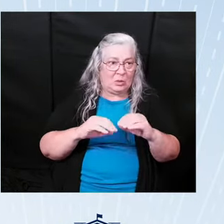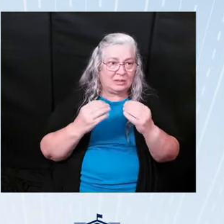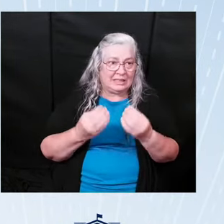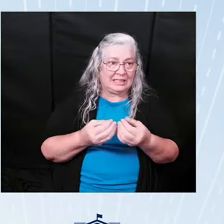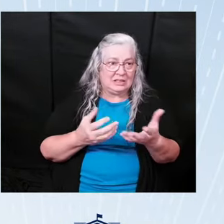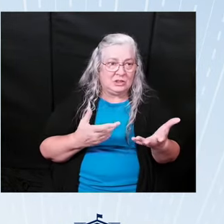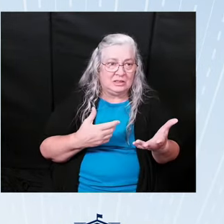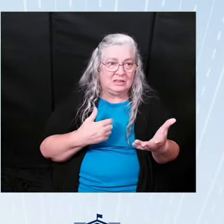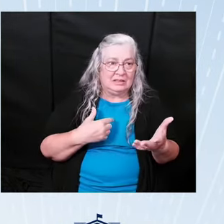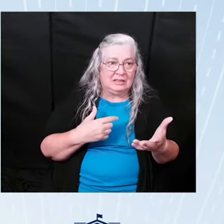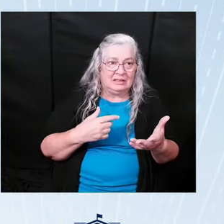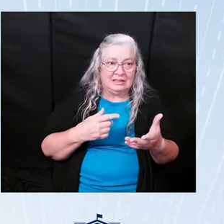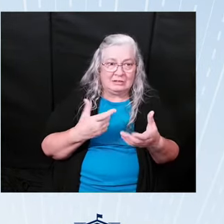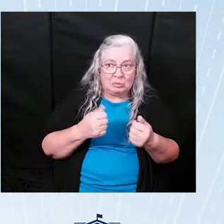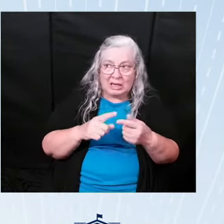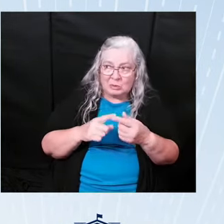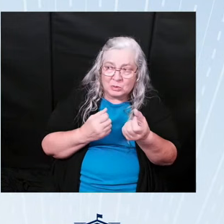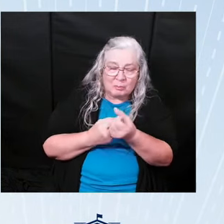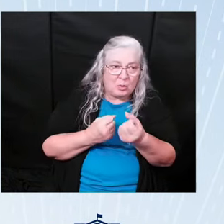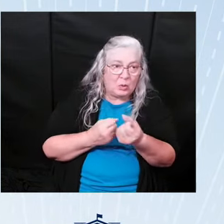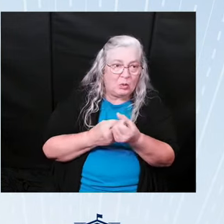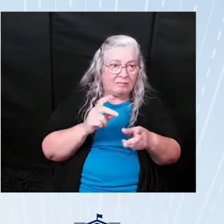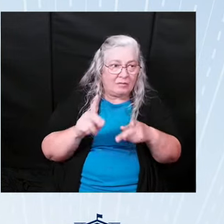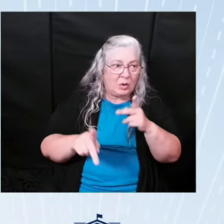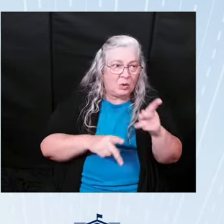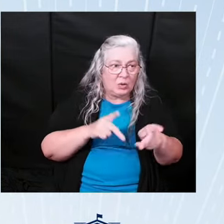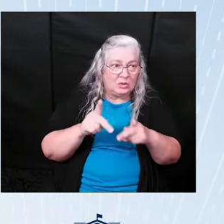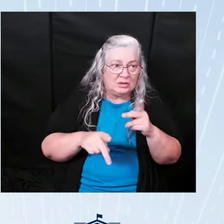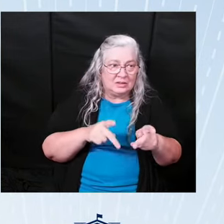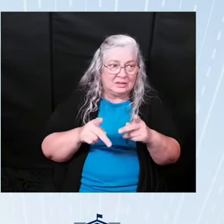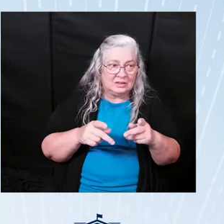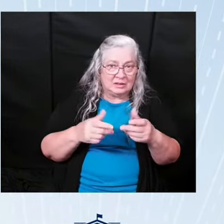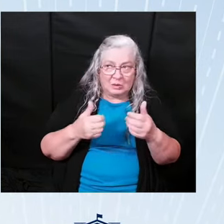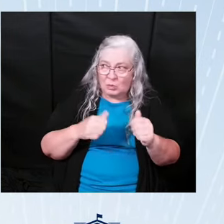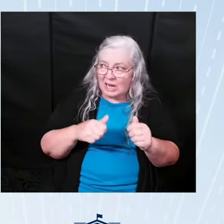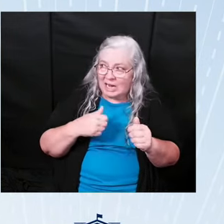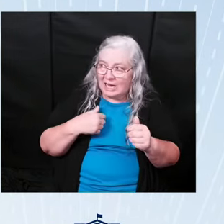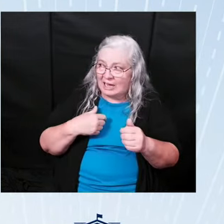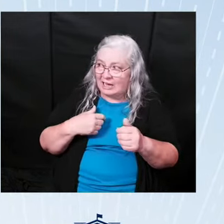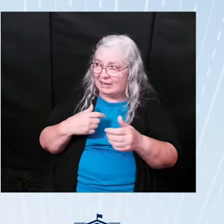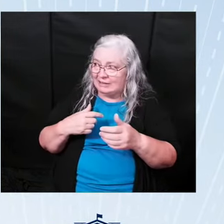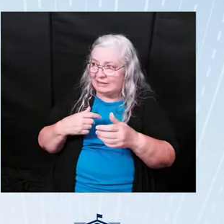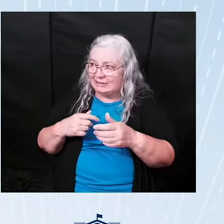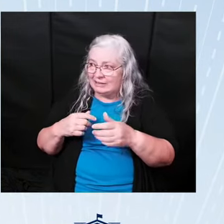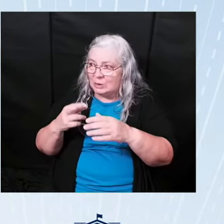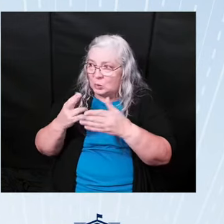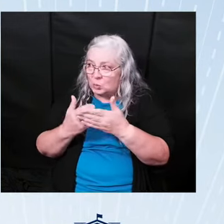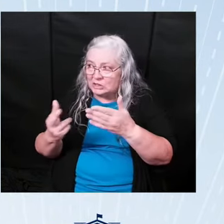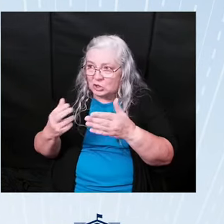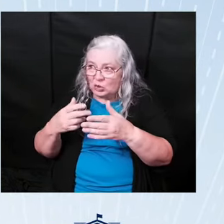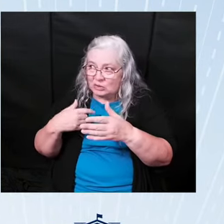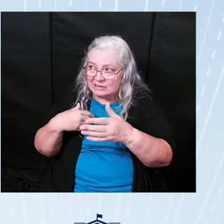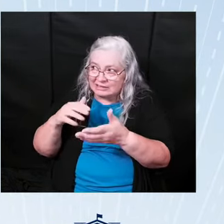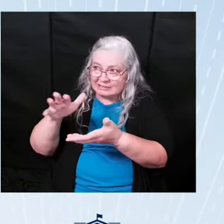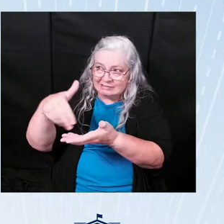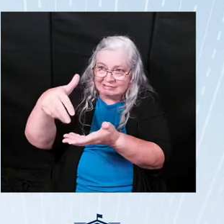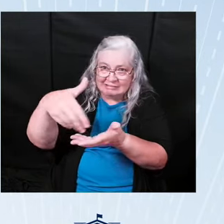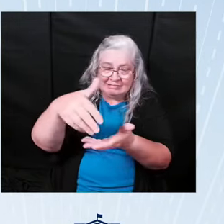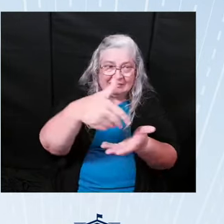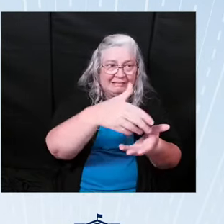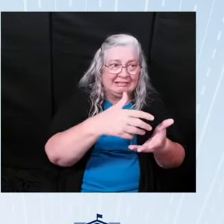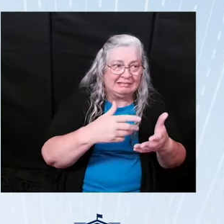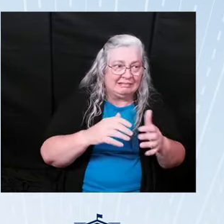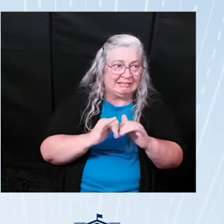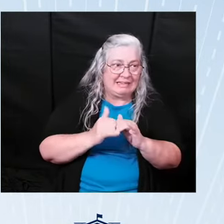where there are opportunities, I think philanthropy is gonna be key in that, because we know that federal government, I love federal